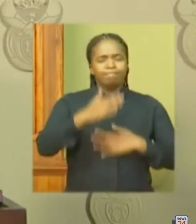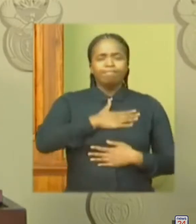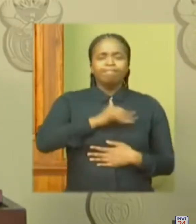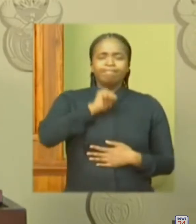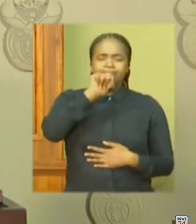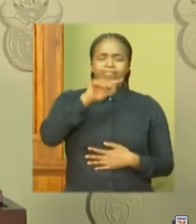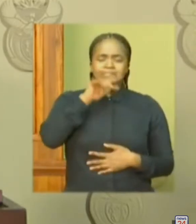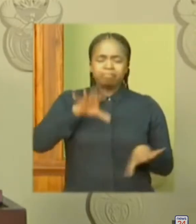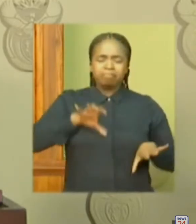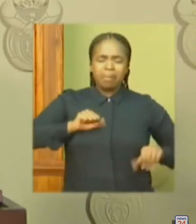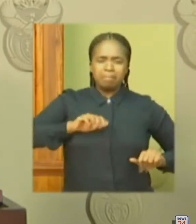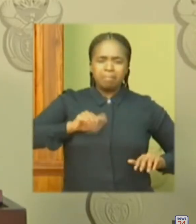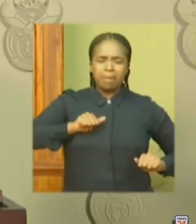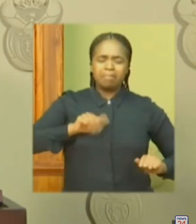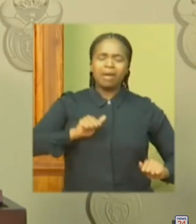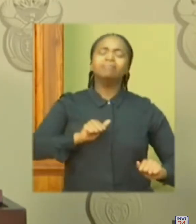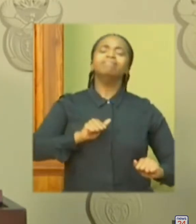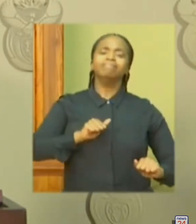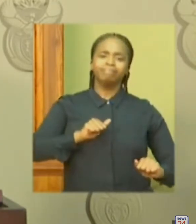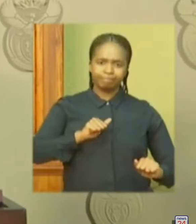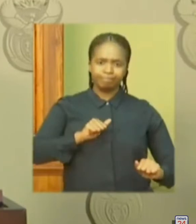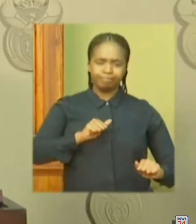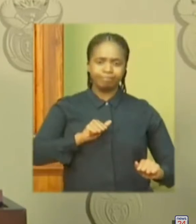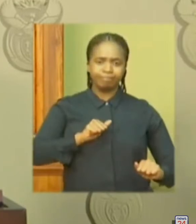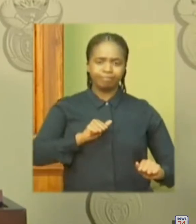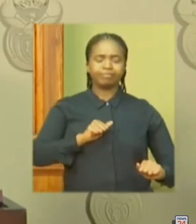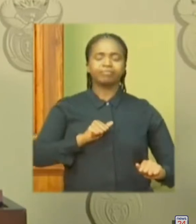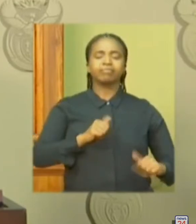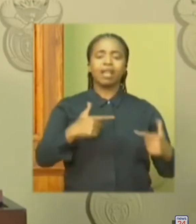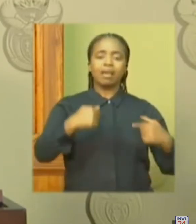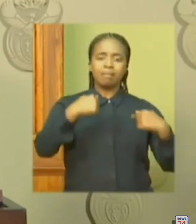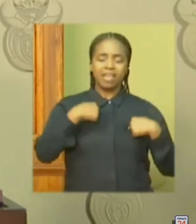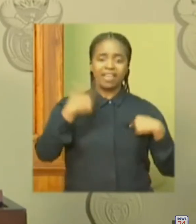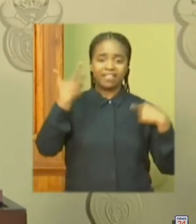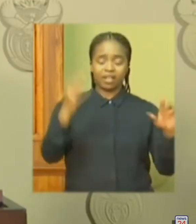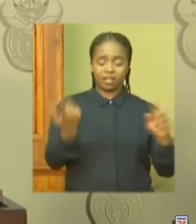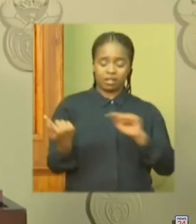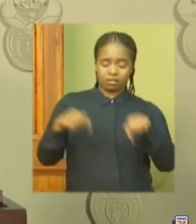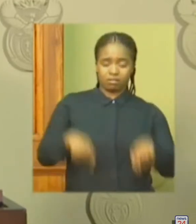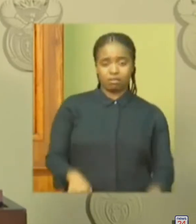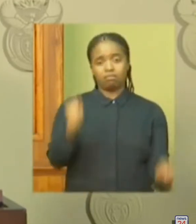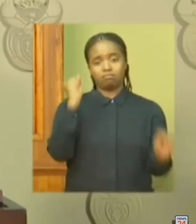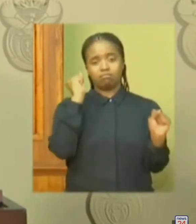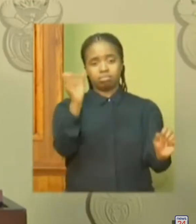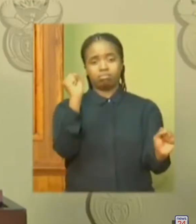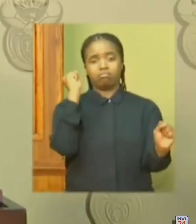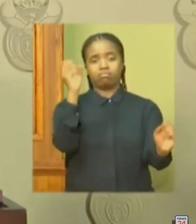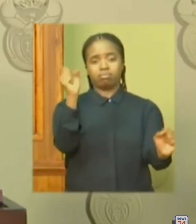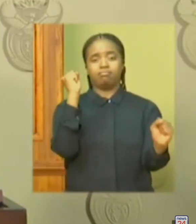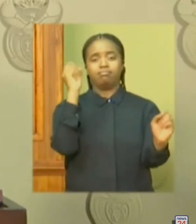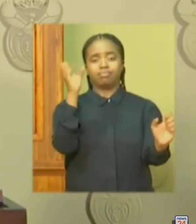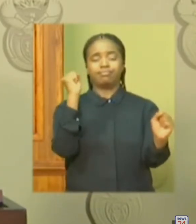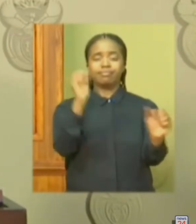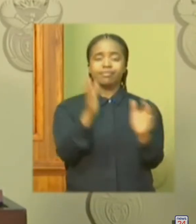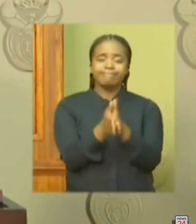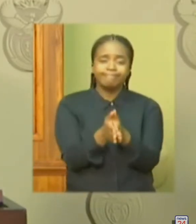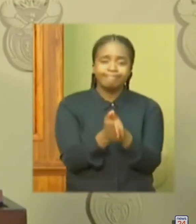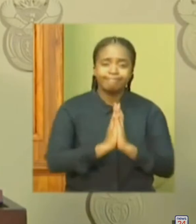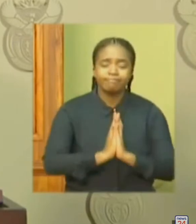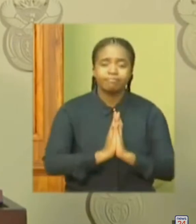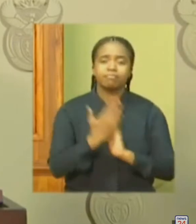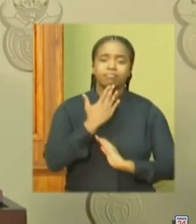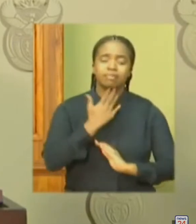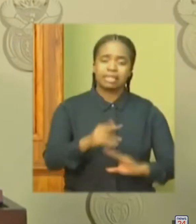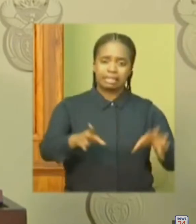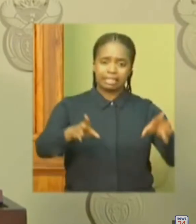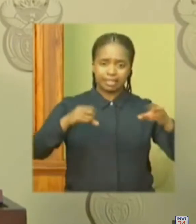much. On more than one occasion, I have stood before you and asked you to